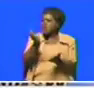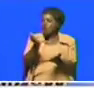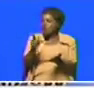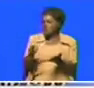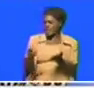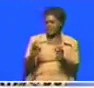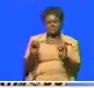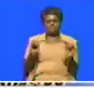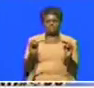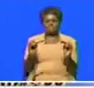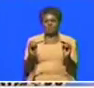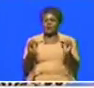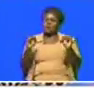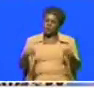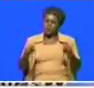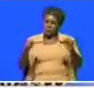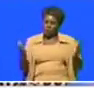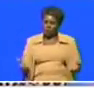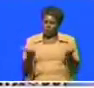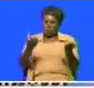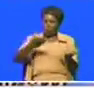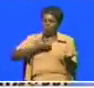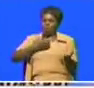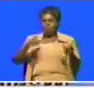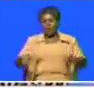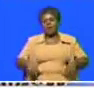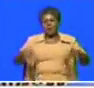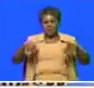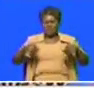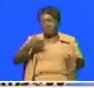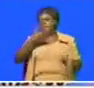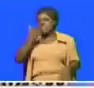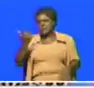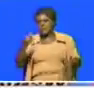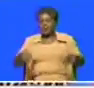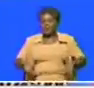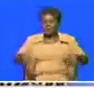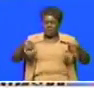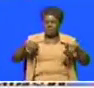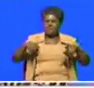granted. It is something that can lift our own lives to greater and